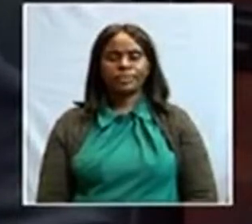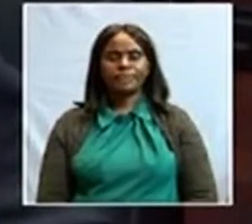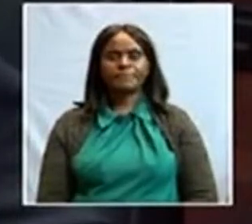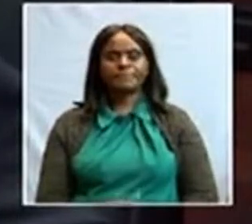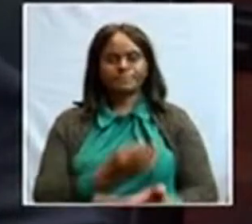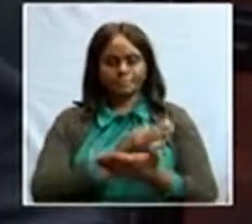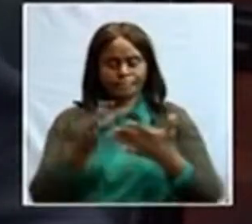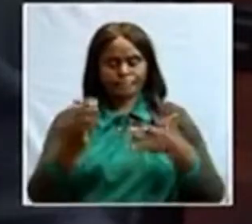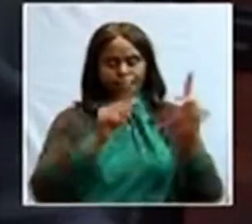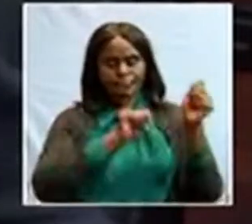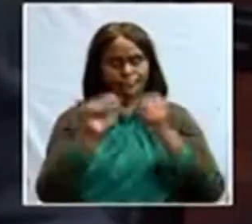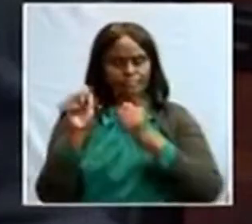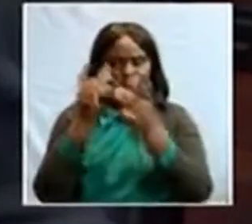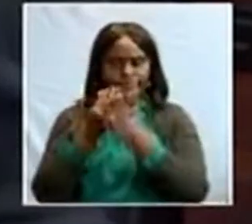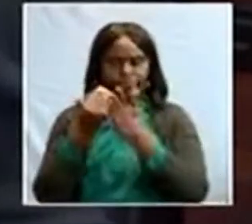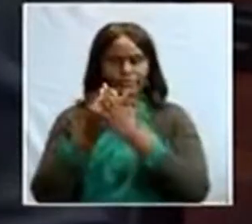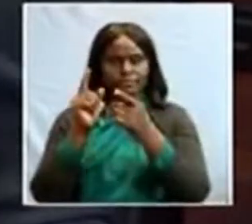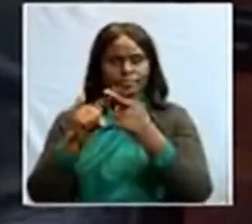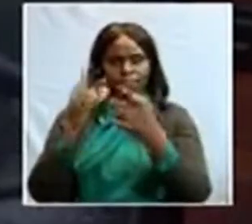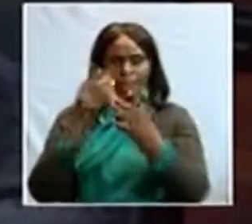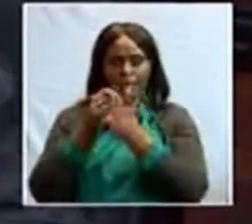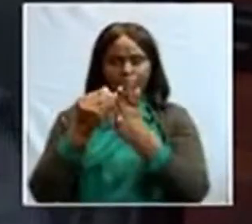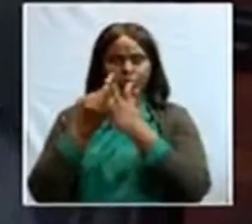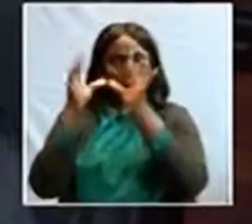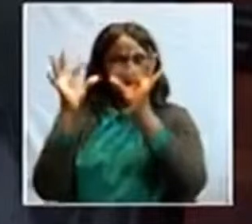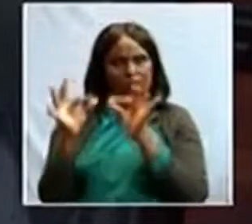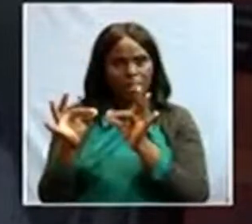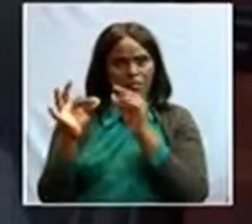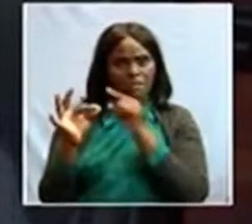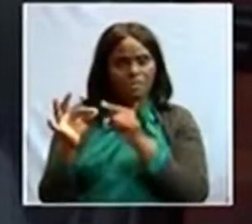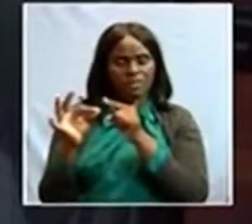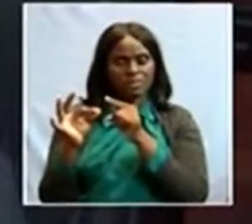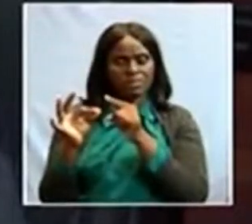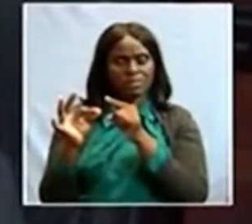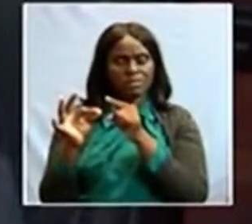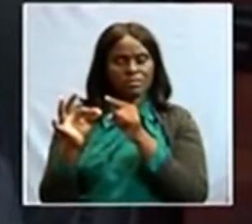failure to transfer funds to capital account.